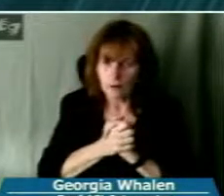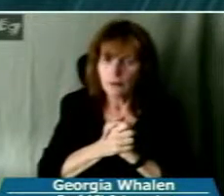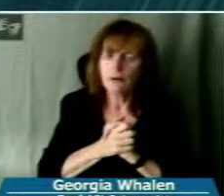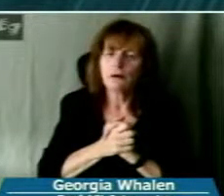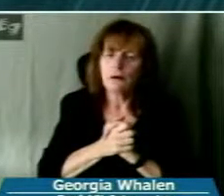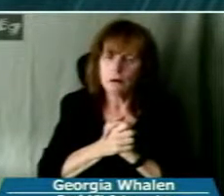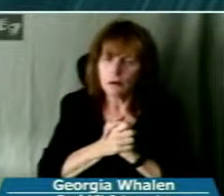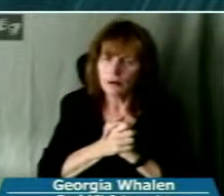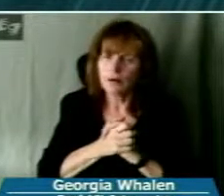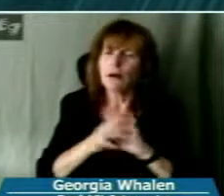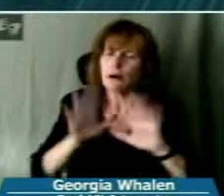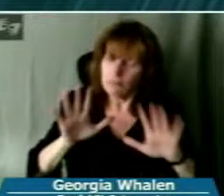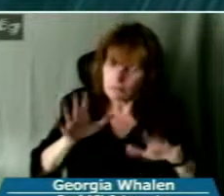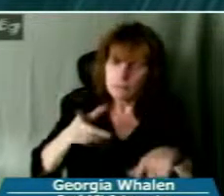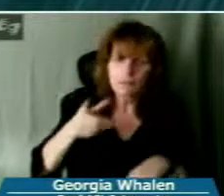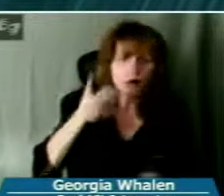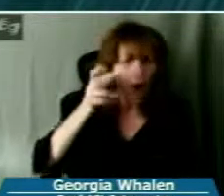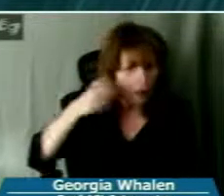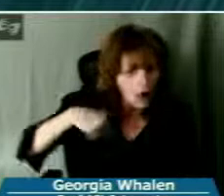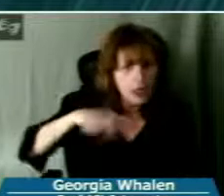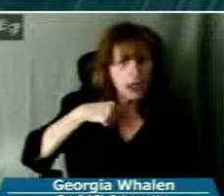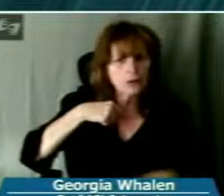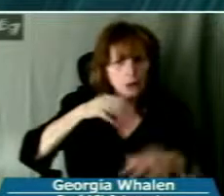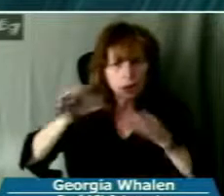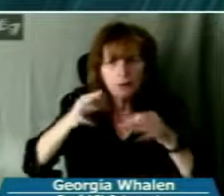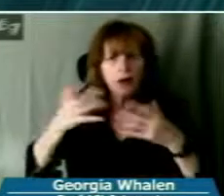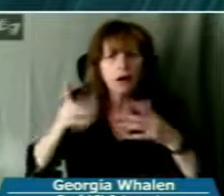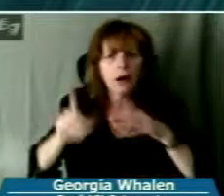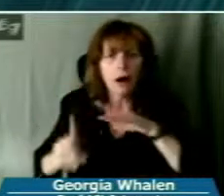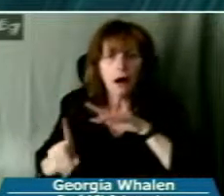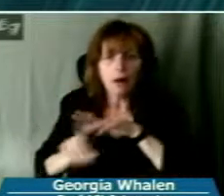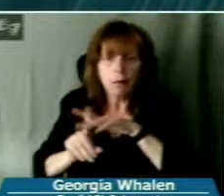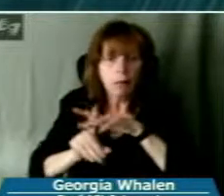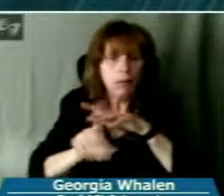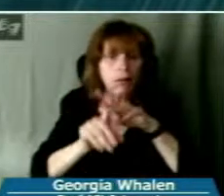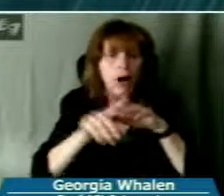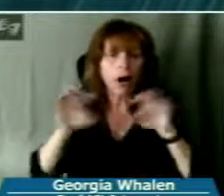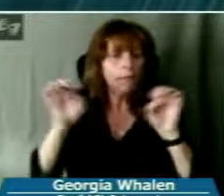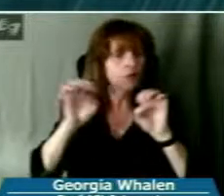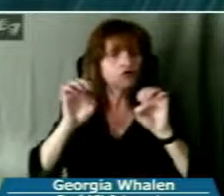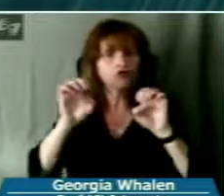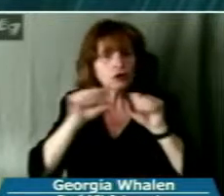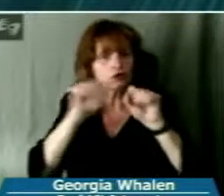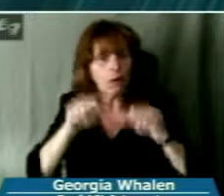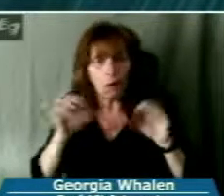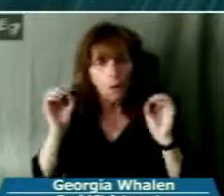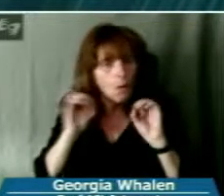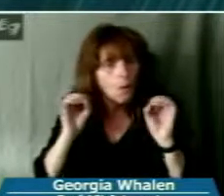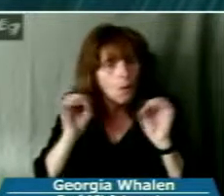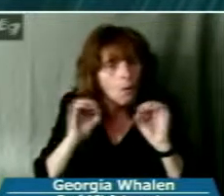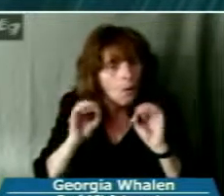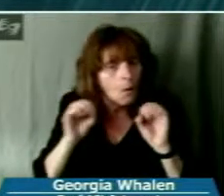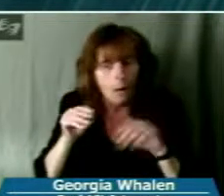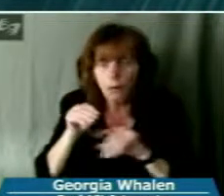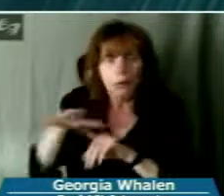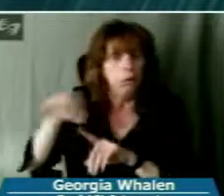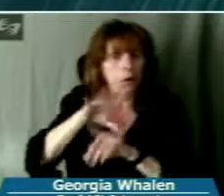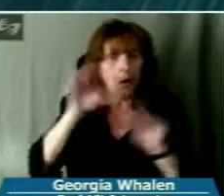care facilities do not have outbreaks within them. But there are instances that do crop up that we've seen in this community where there